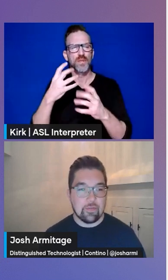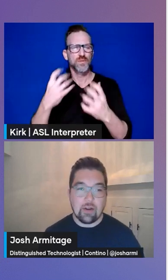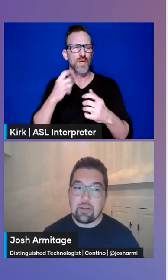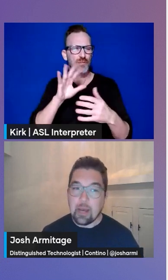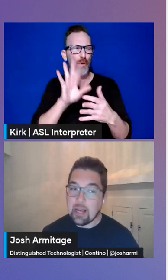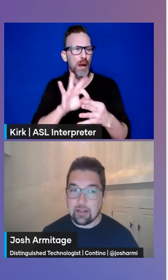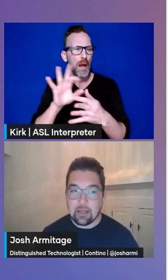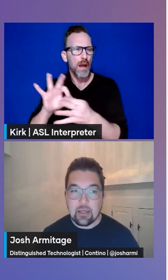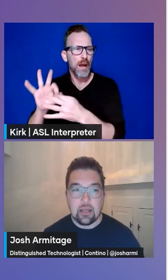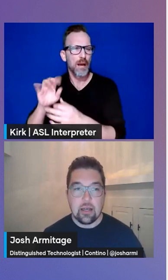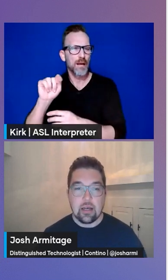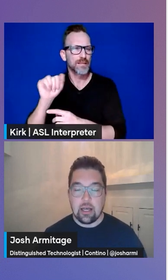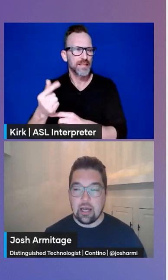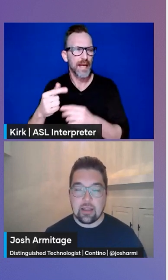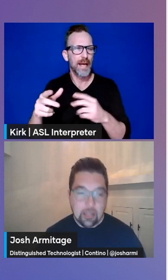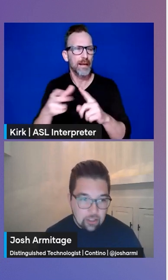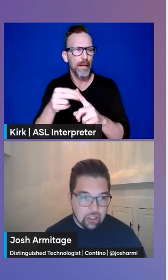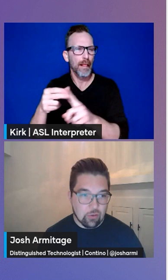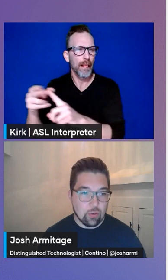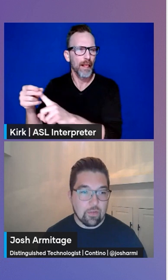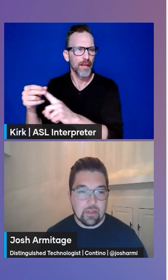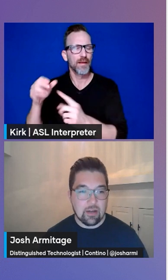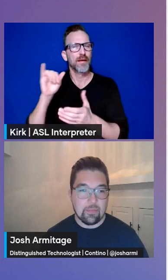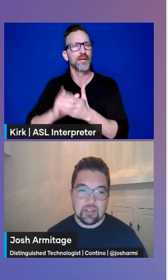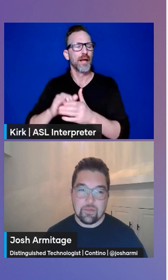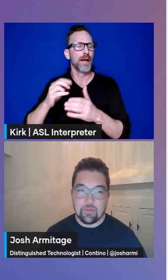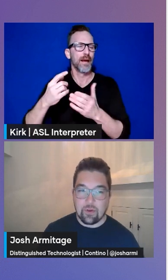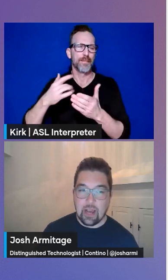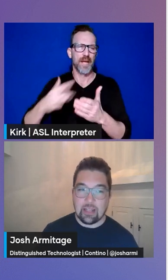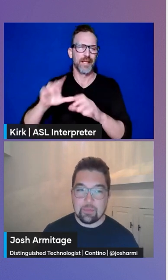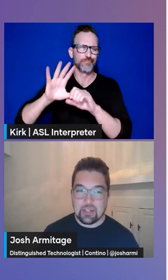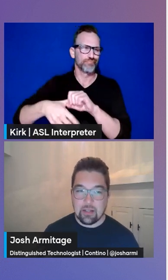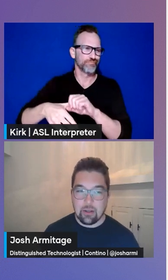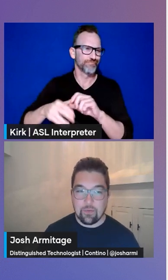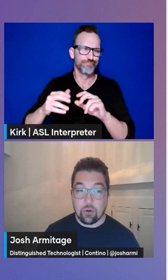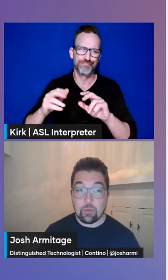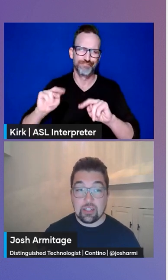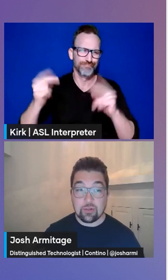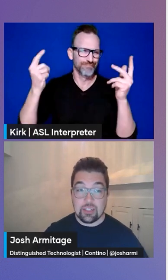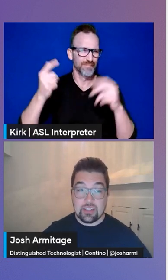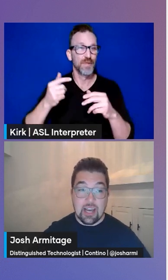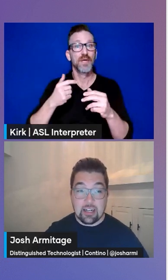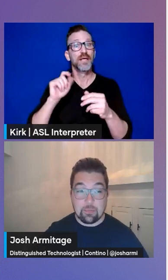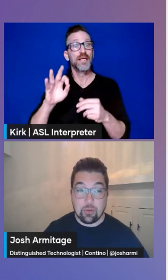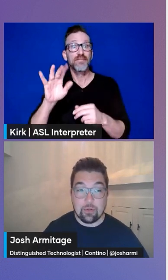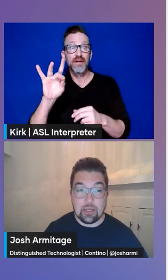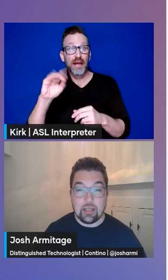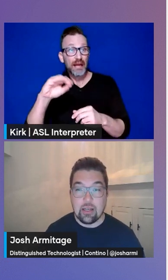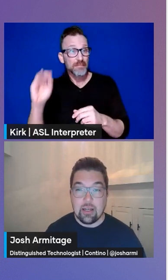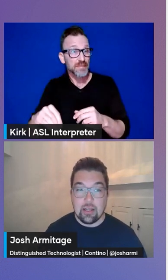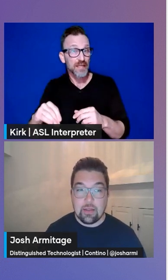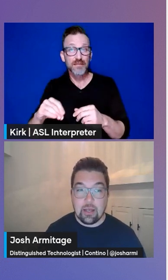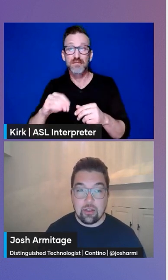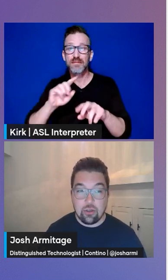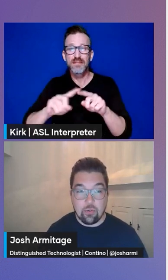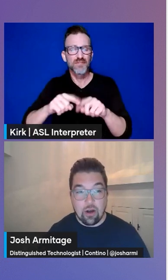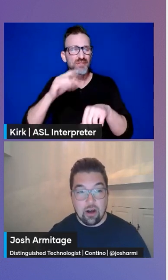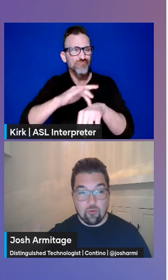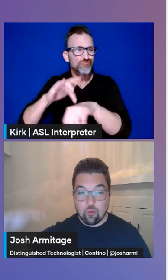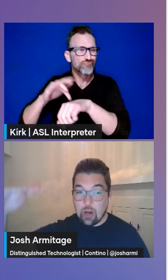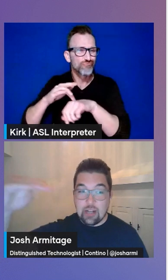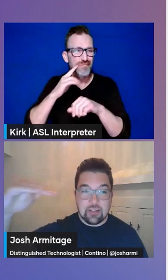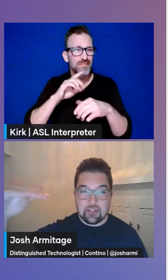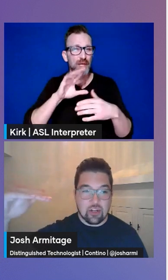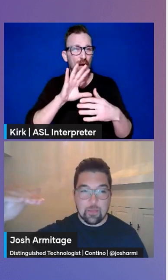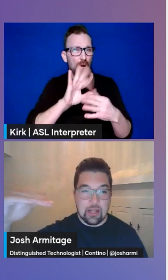done very badly. I think the general rule of thumb is if you've got 80% of your resources tagged properly, that you